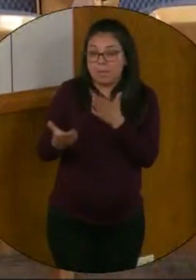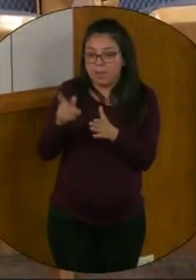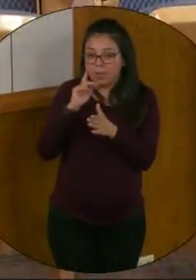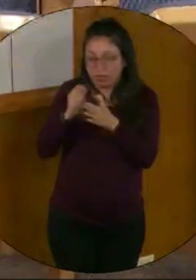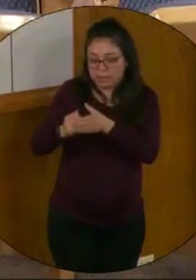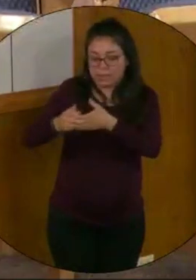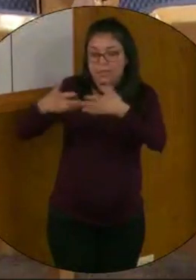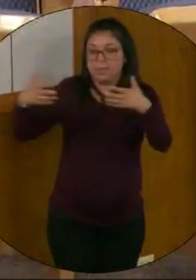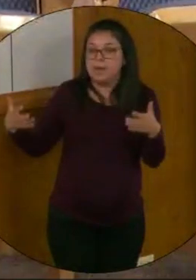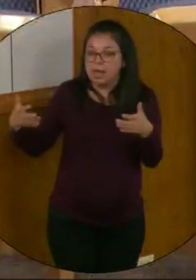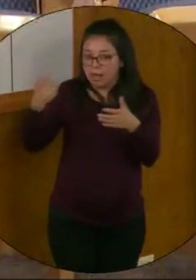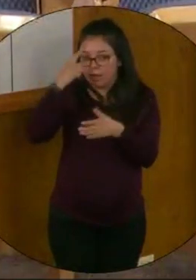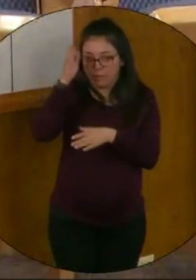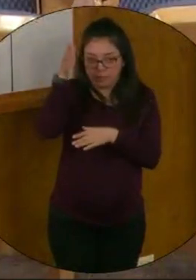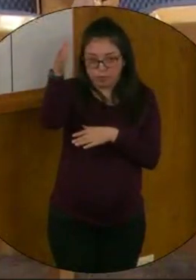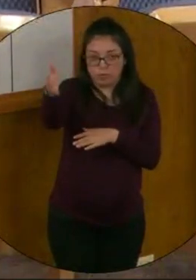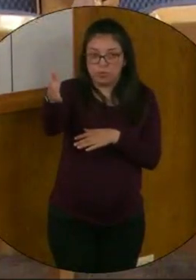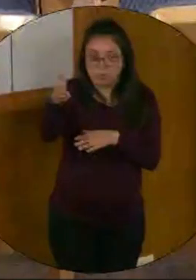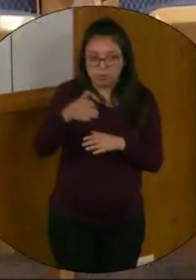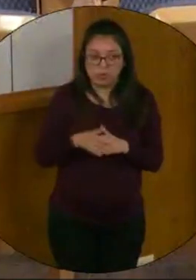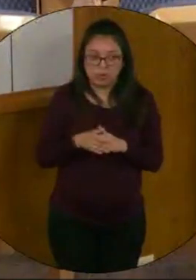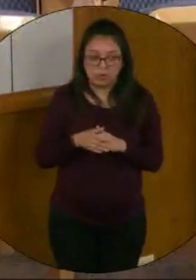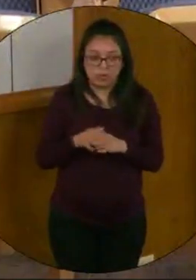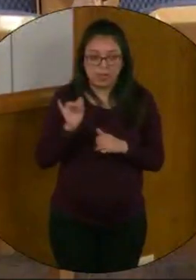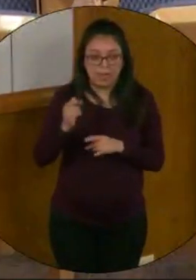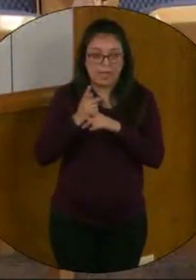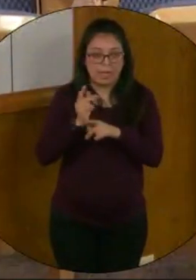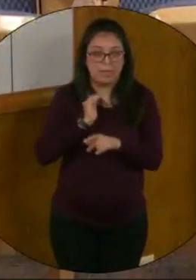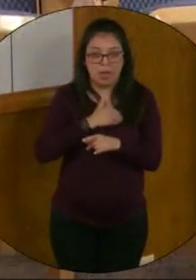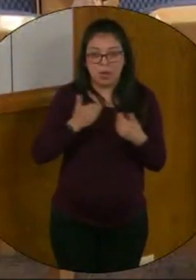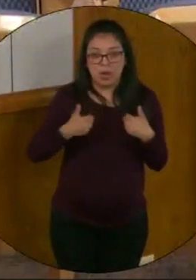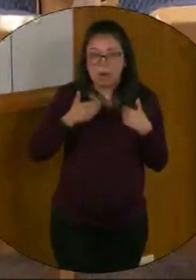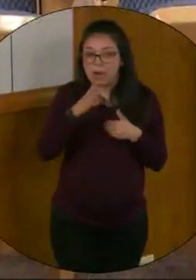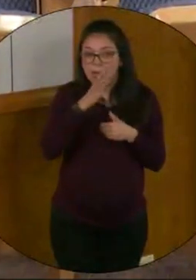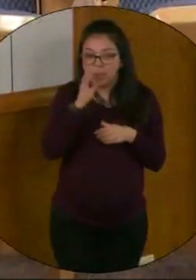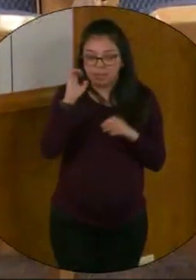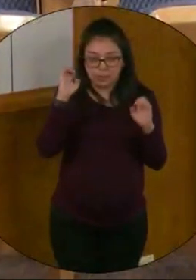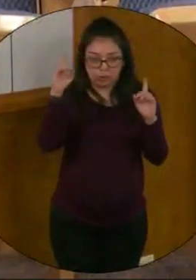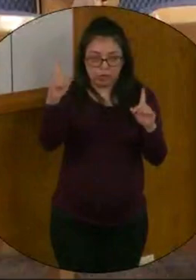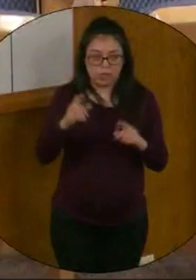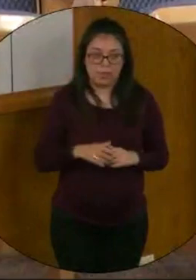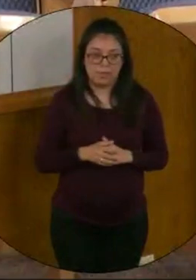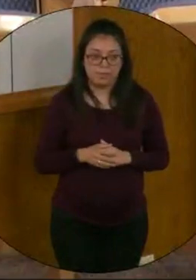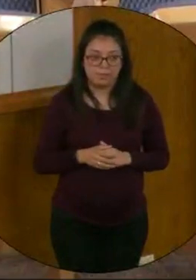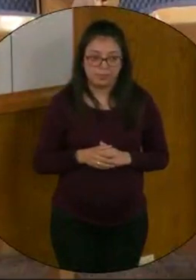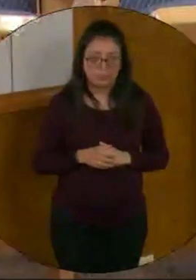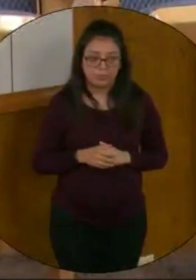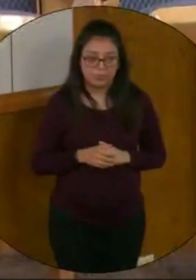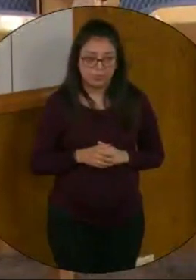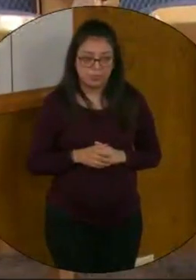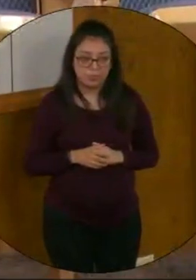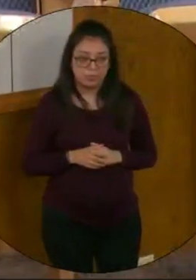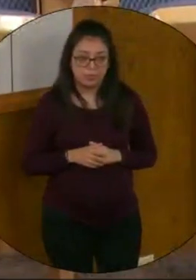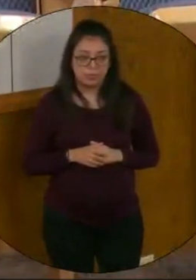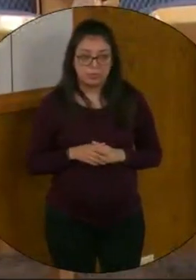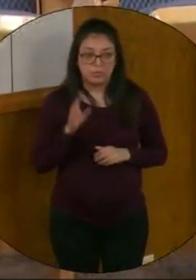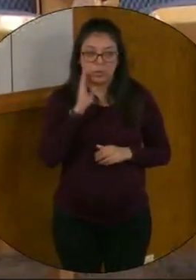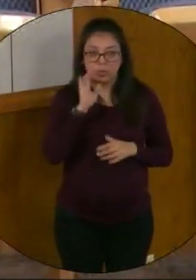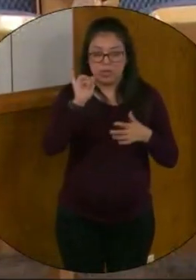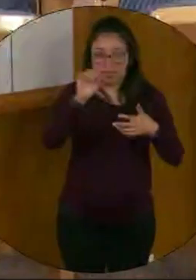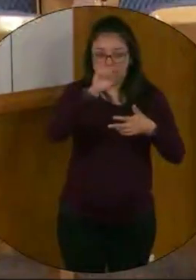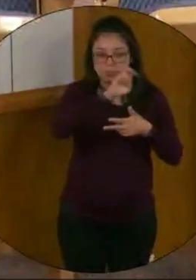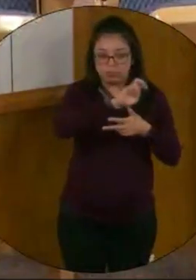expand in the future. That keeps our young mothers educated. I'm going to skip